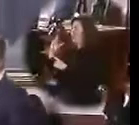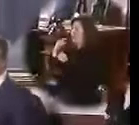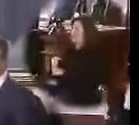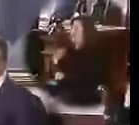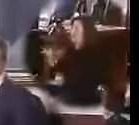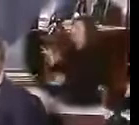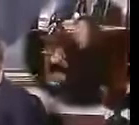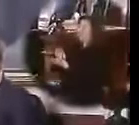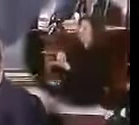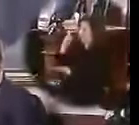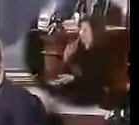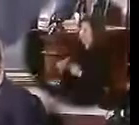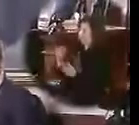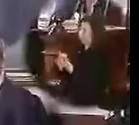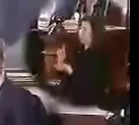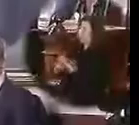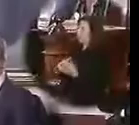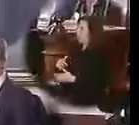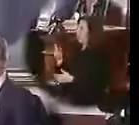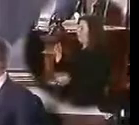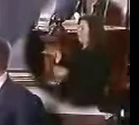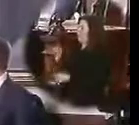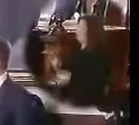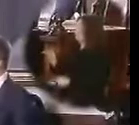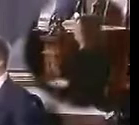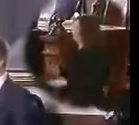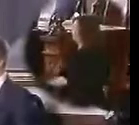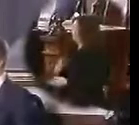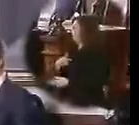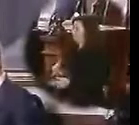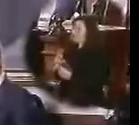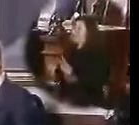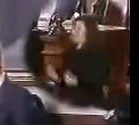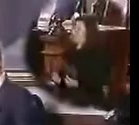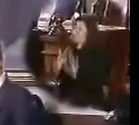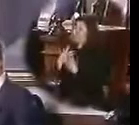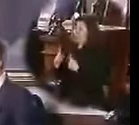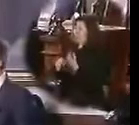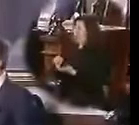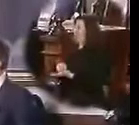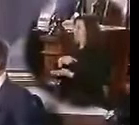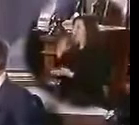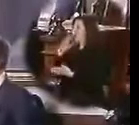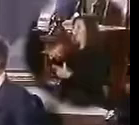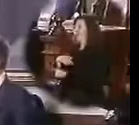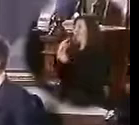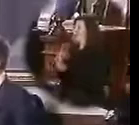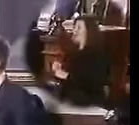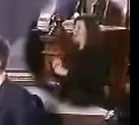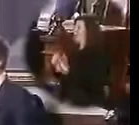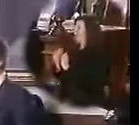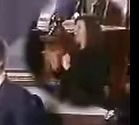what I ran to do, to speak for them. I feel very passionate about this, and I know there's a tradition about the rules of the two-thirds